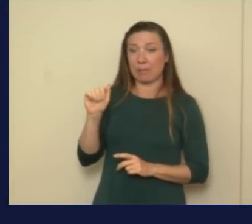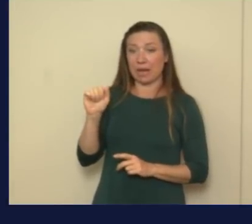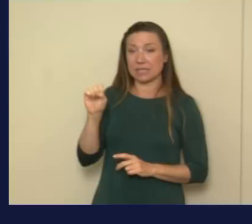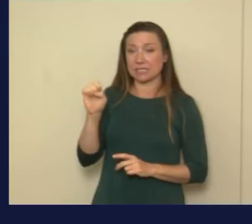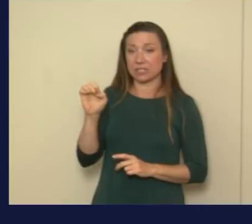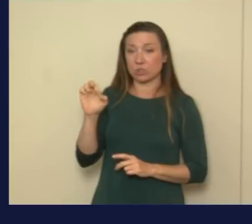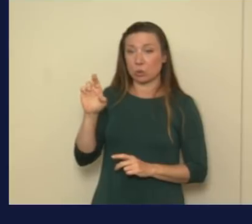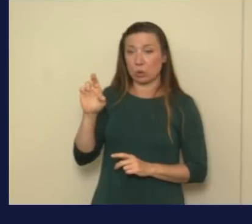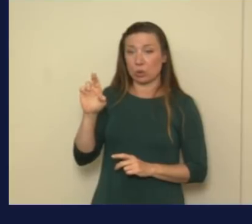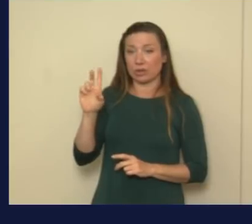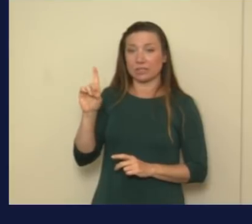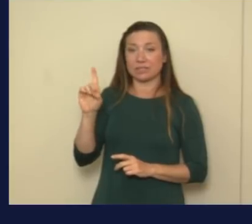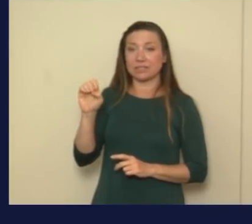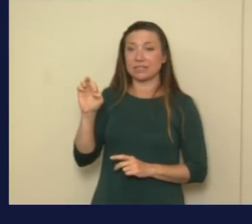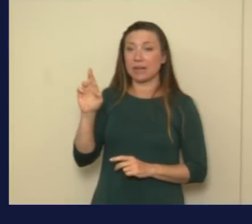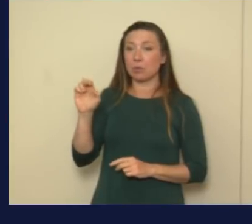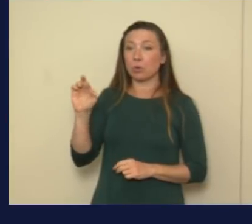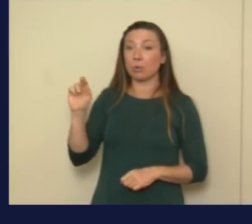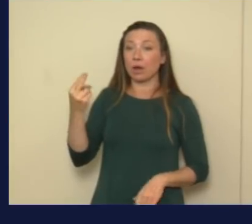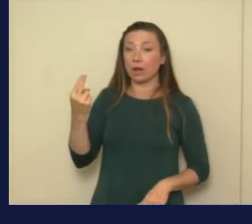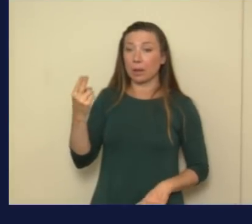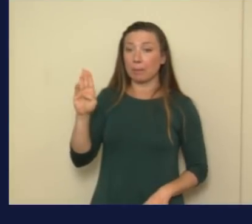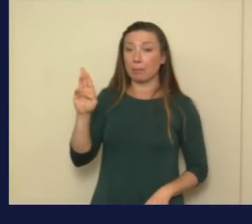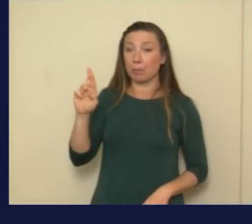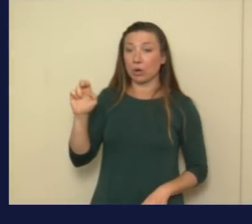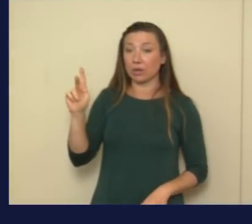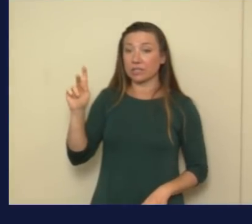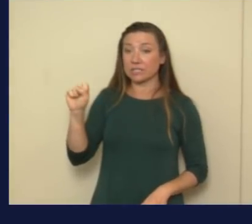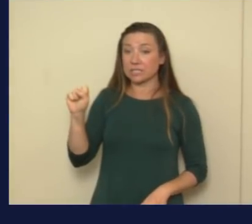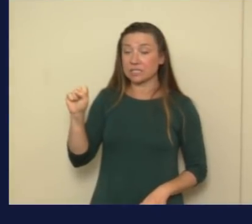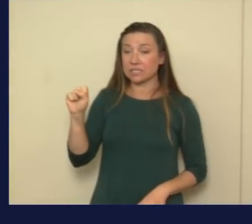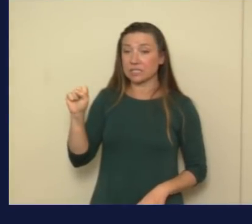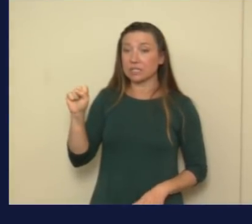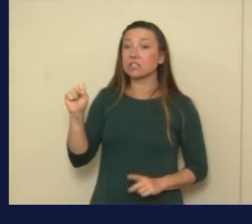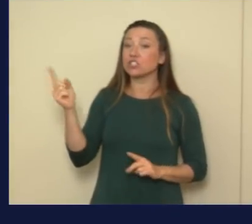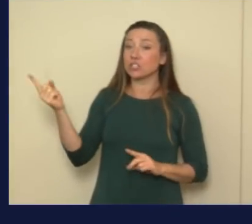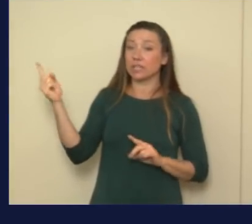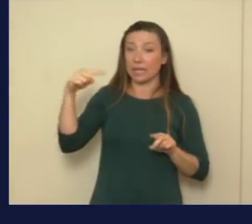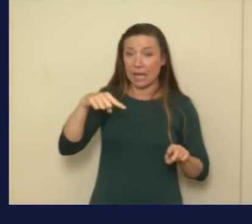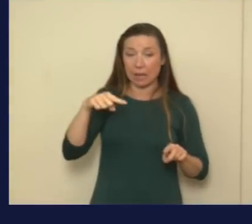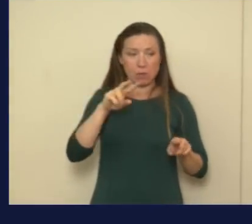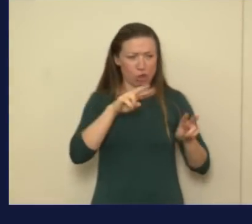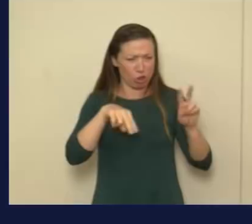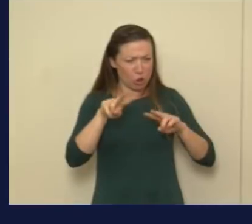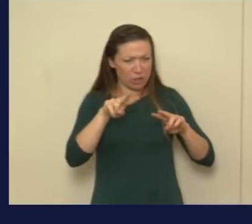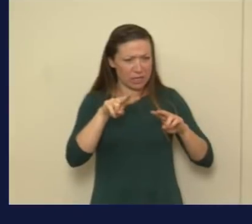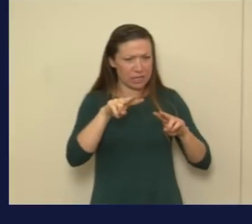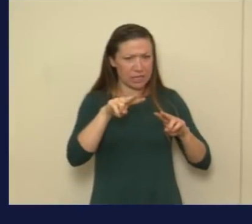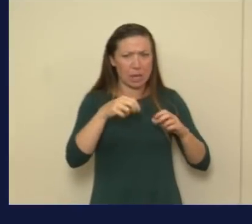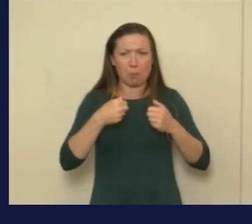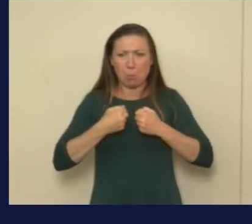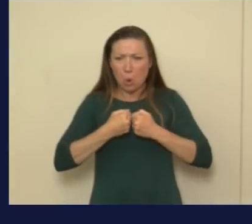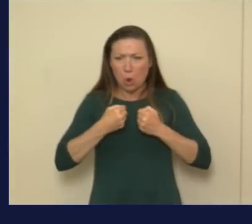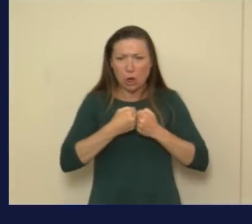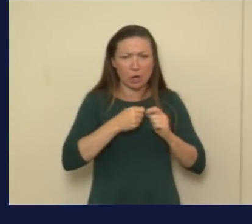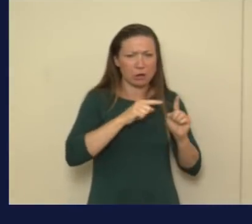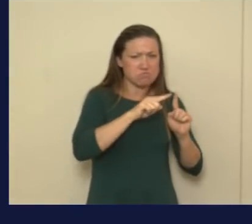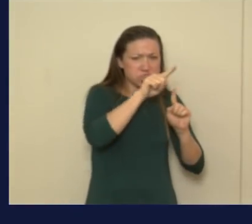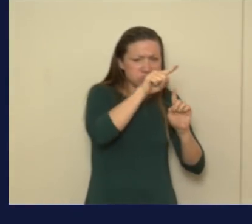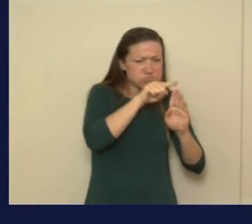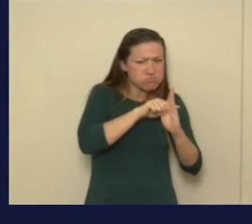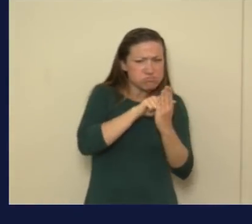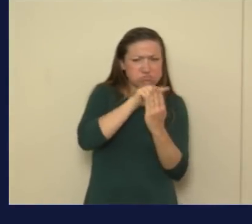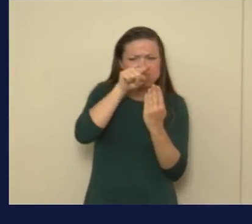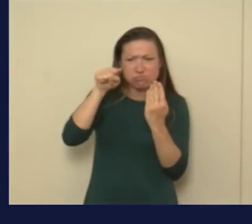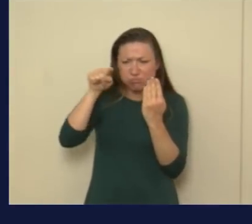they look at our border data, they look at our county data, they look at our zip code data, and our